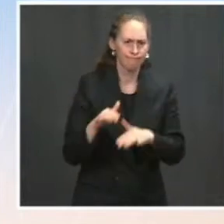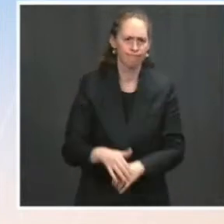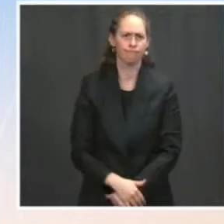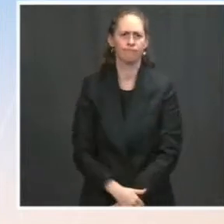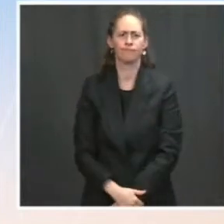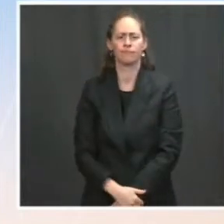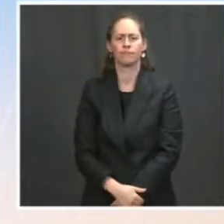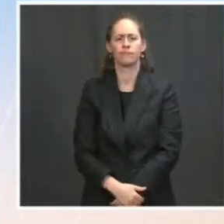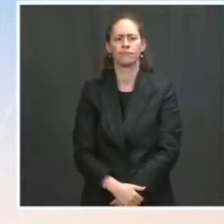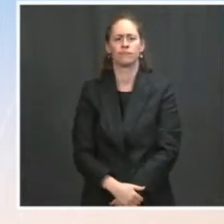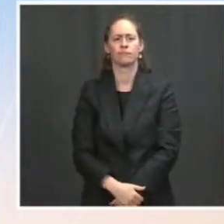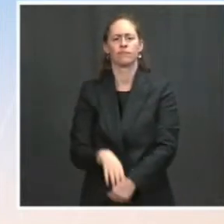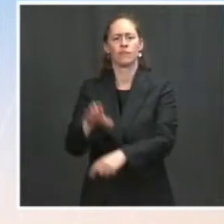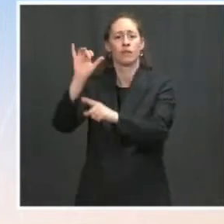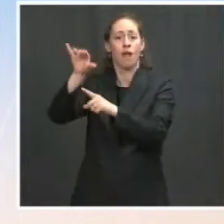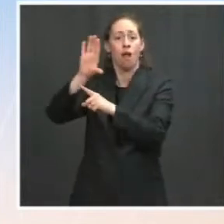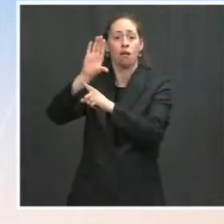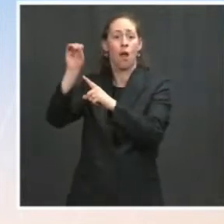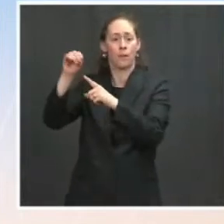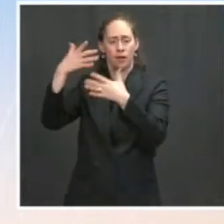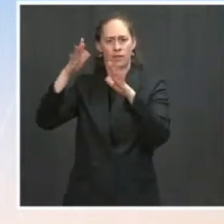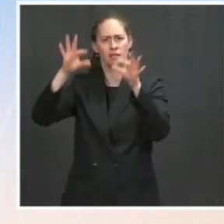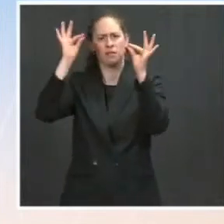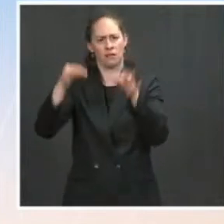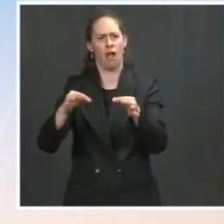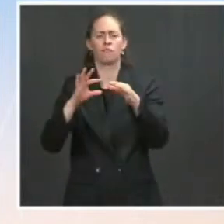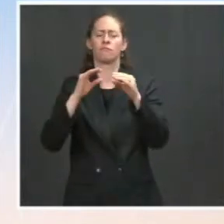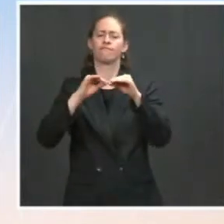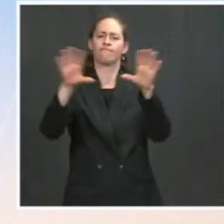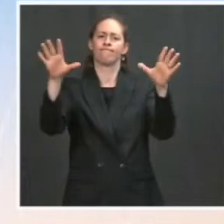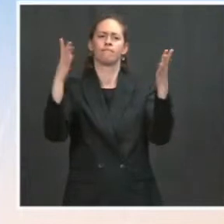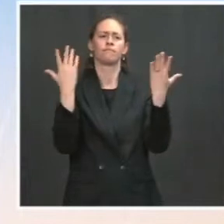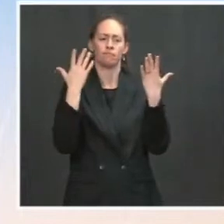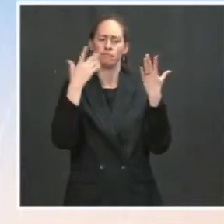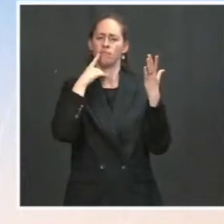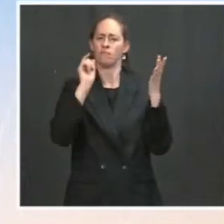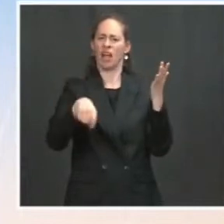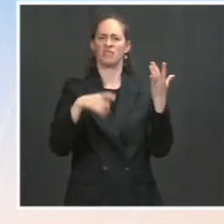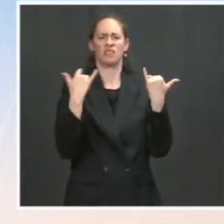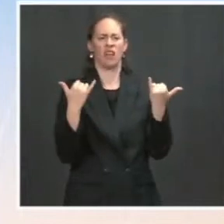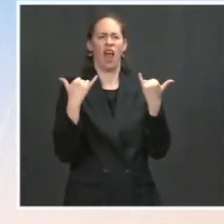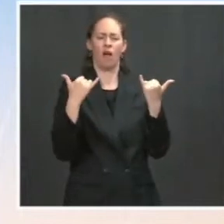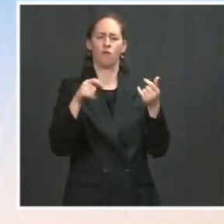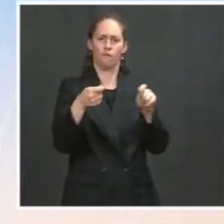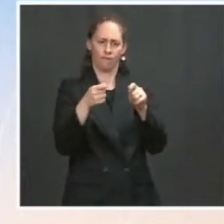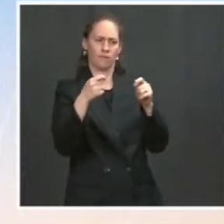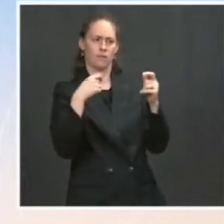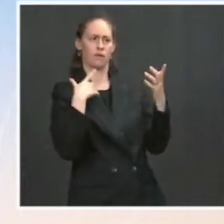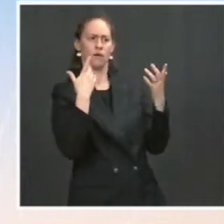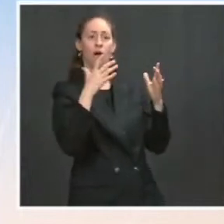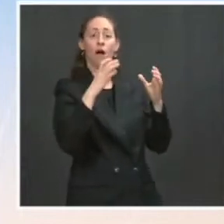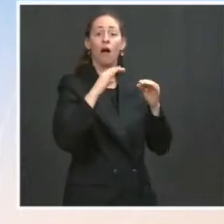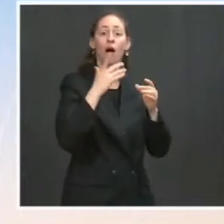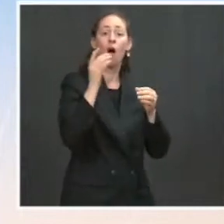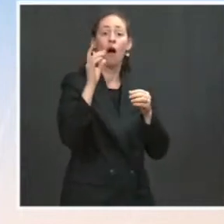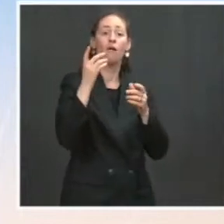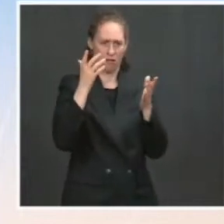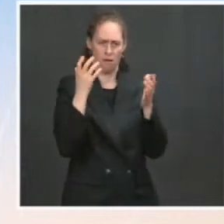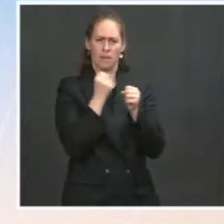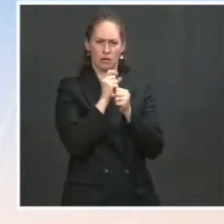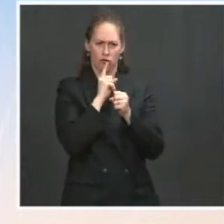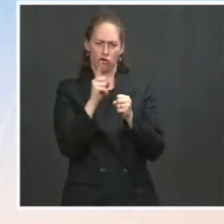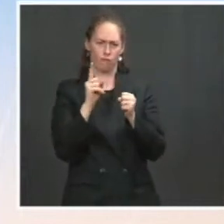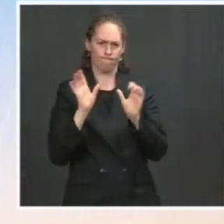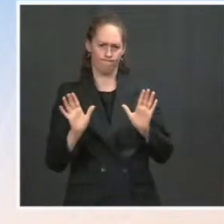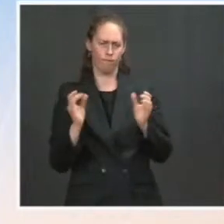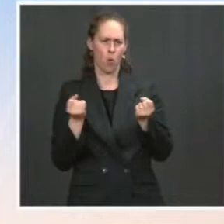control the spread of the ransomware and are actively working to bring back up their network, and they're at the remediation phase. So we are happy to see